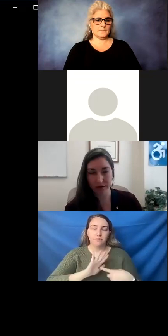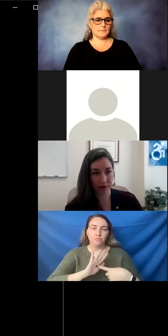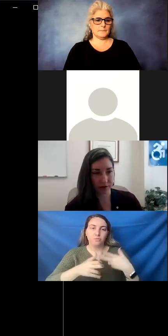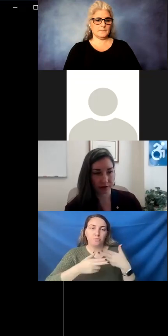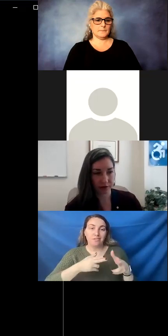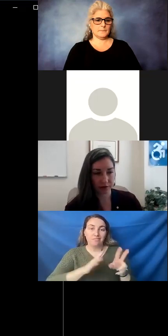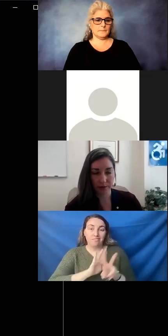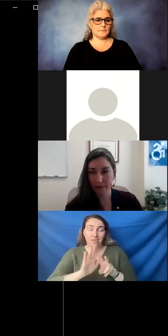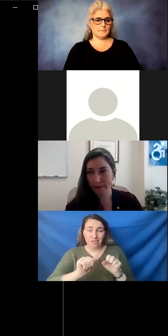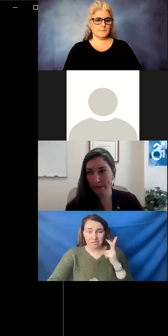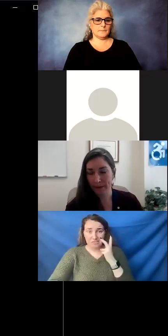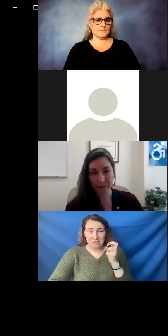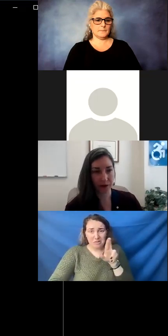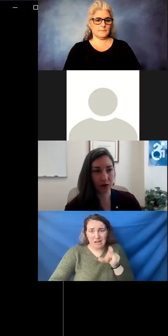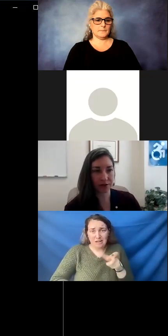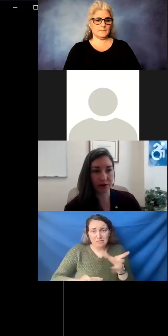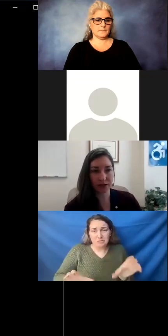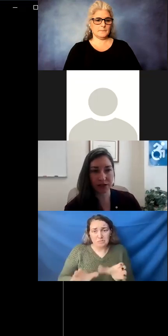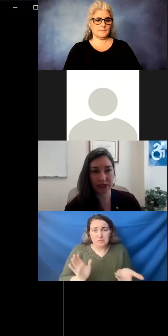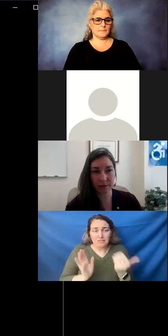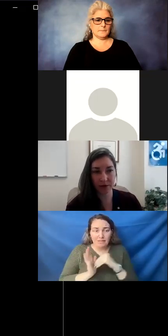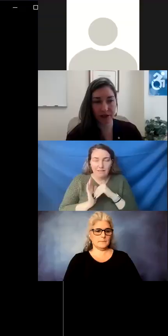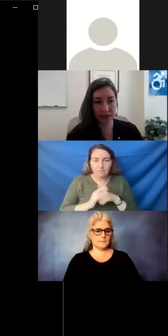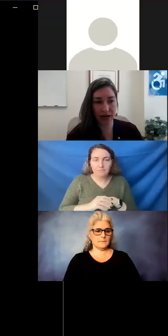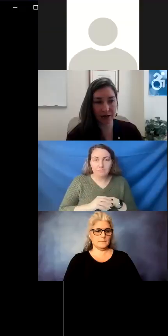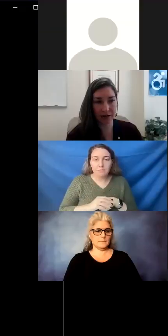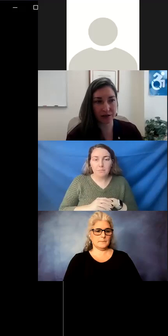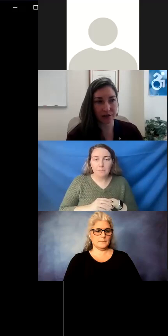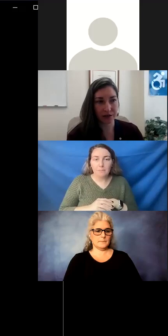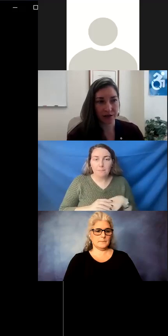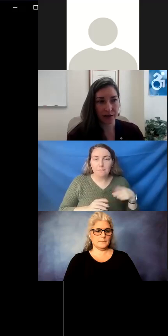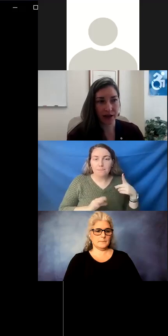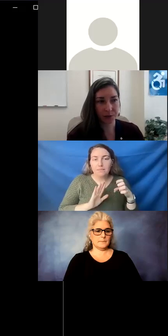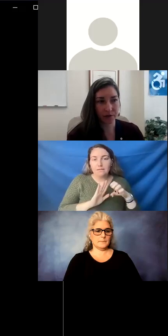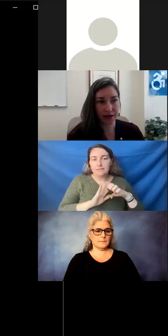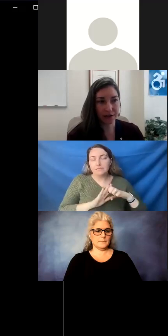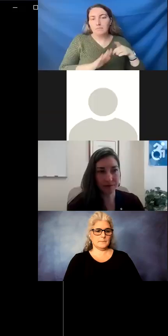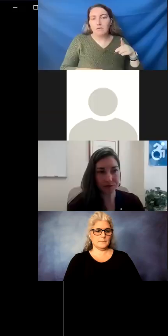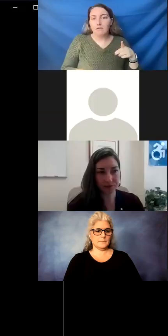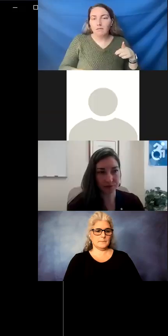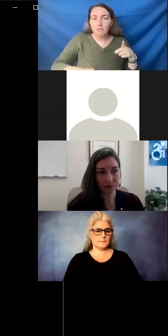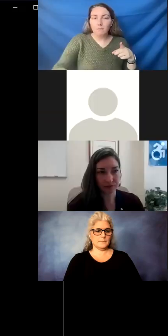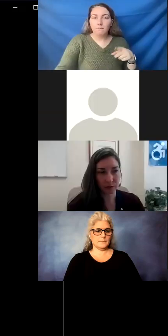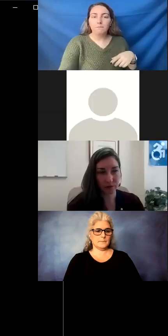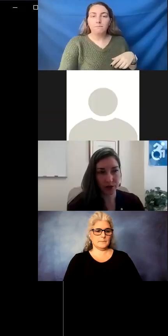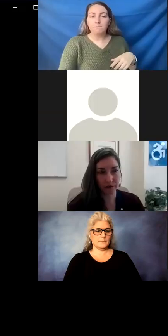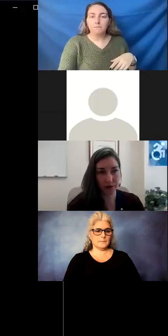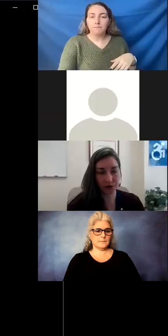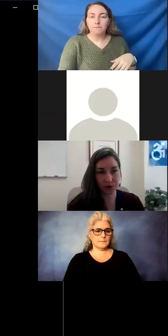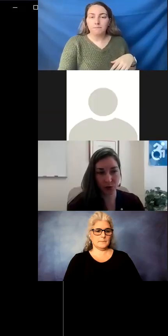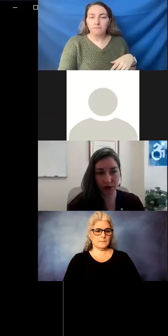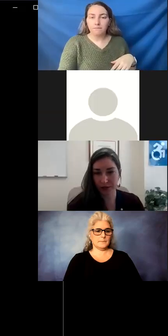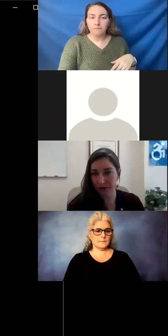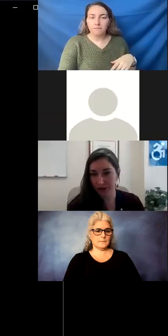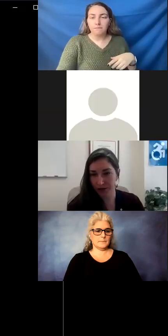it? I can see it. Okay, so this is an example of the stylus that is provided for those